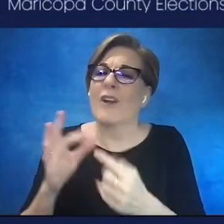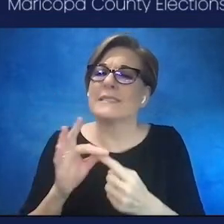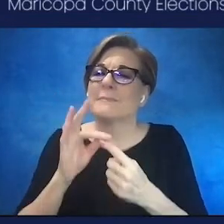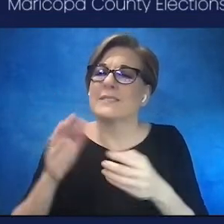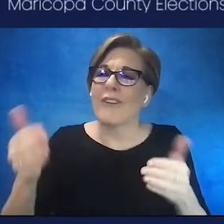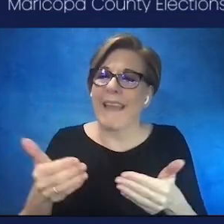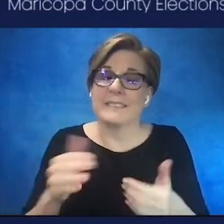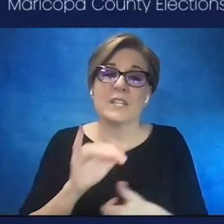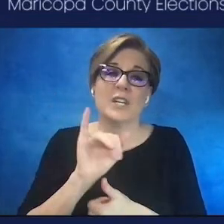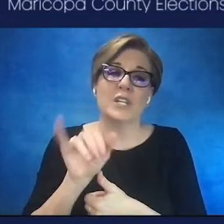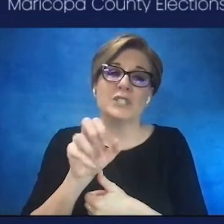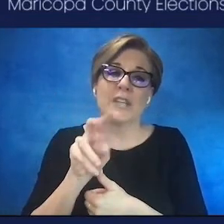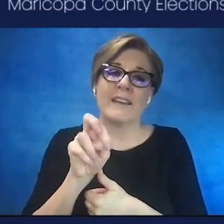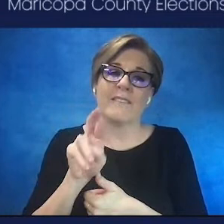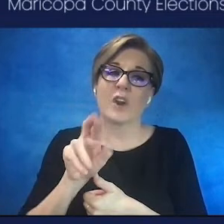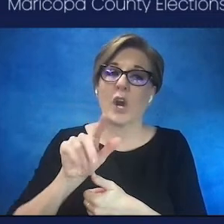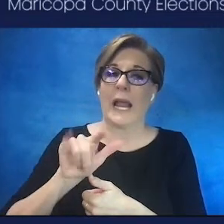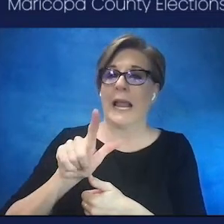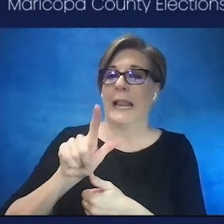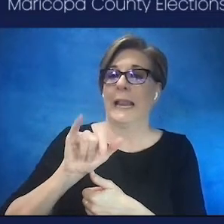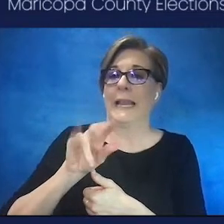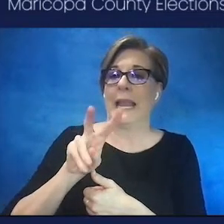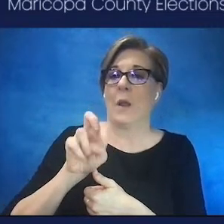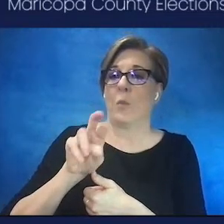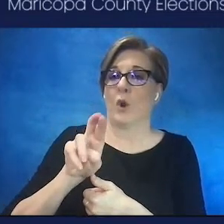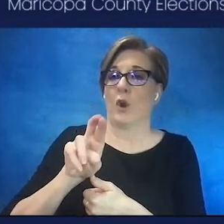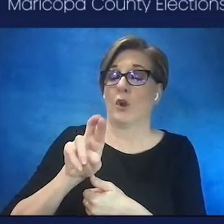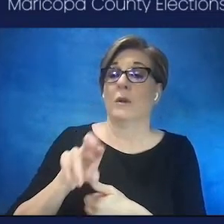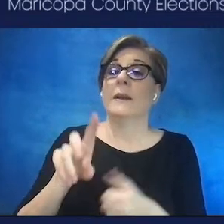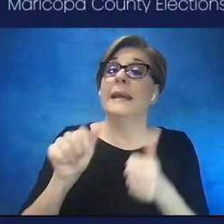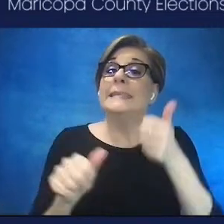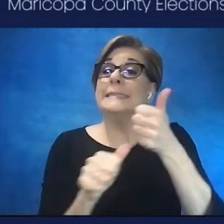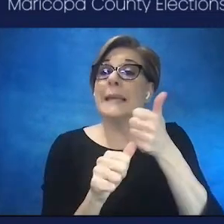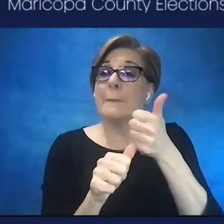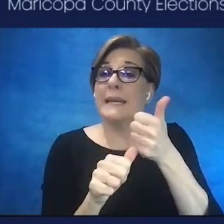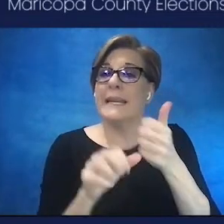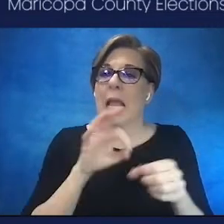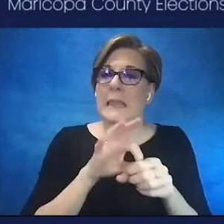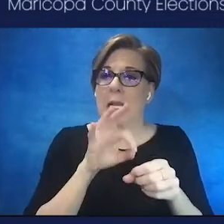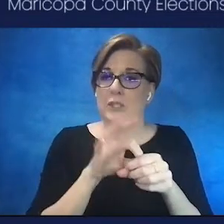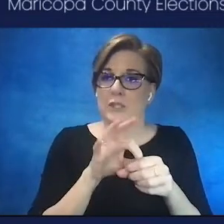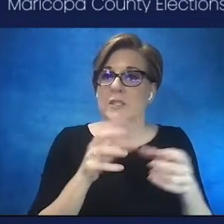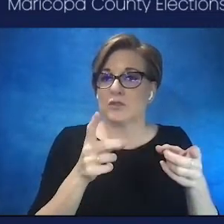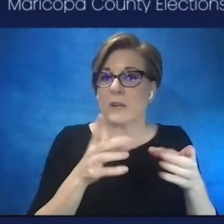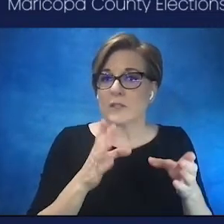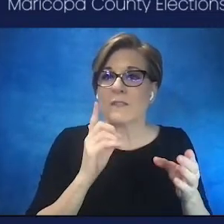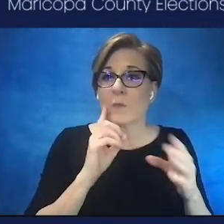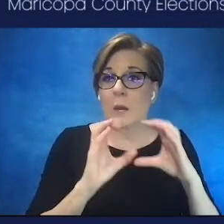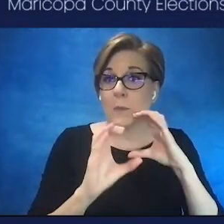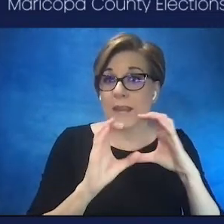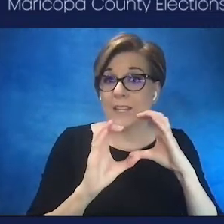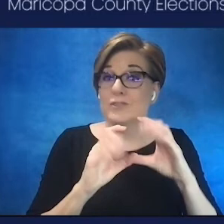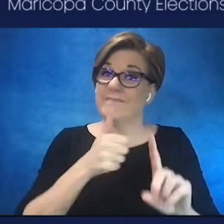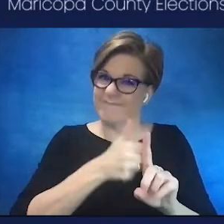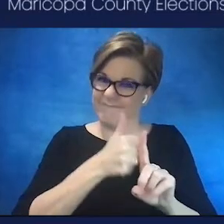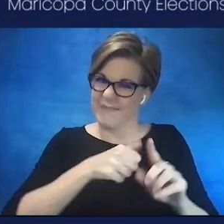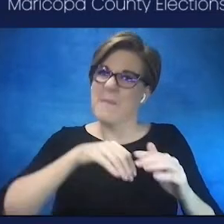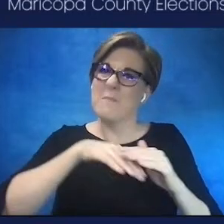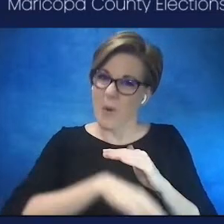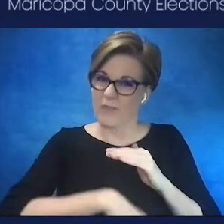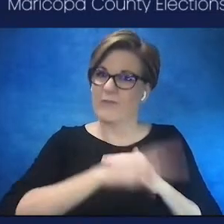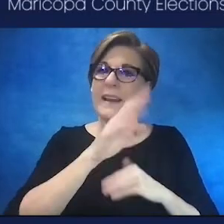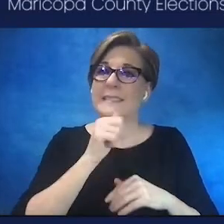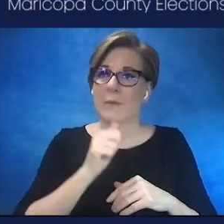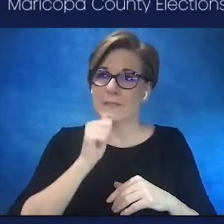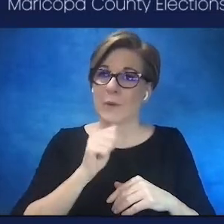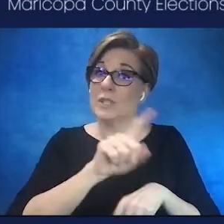guest today. Jennifer Lewer is Deputy Elections Director for Communications, and Jennifer is an Arizona native